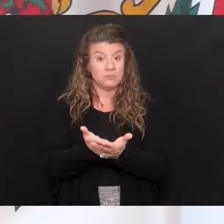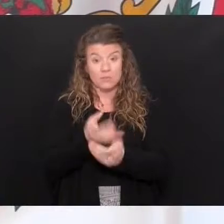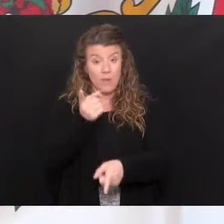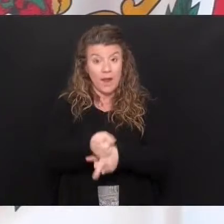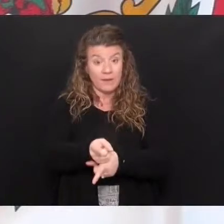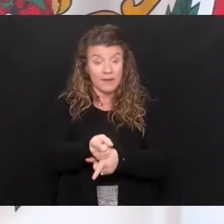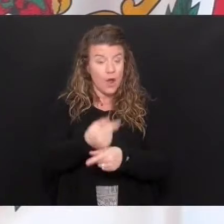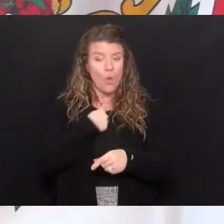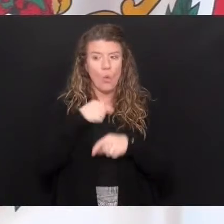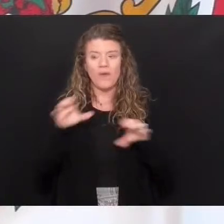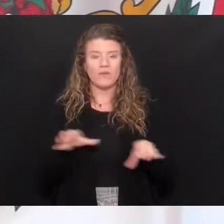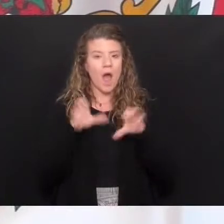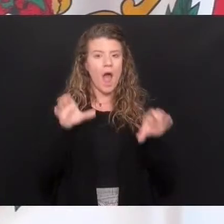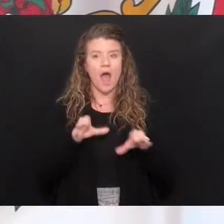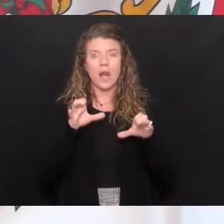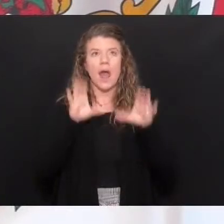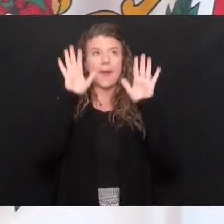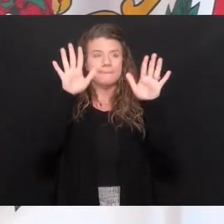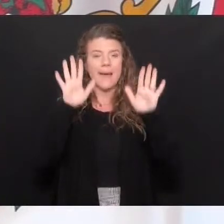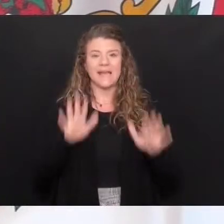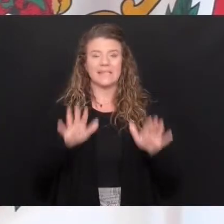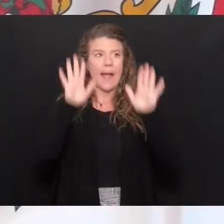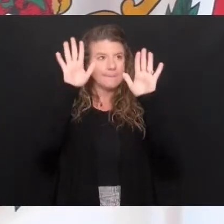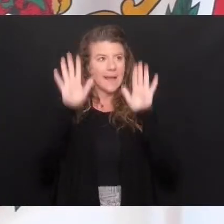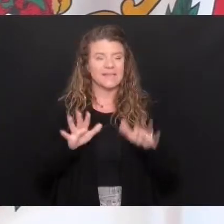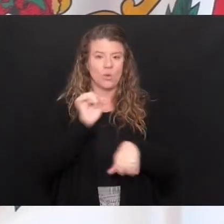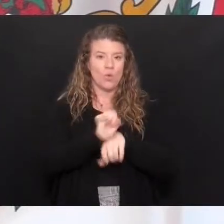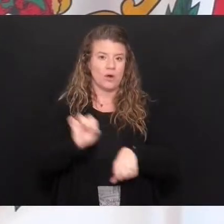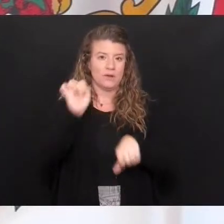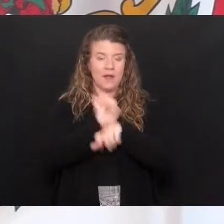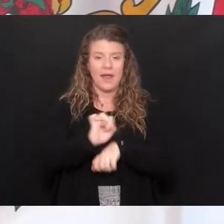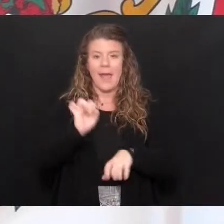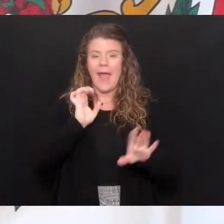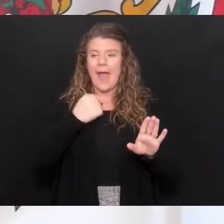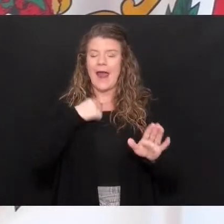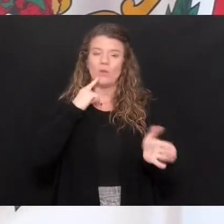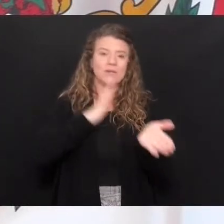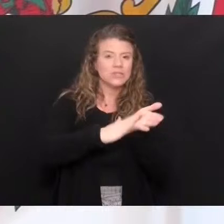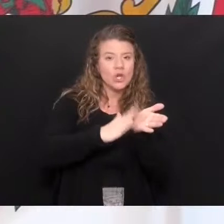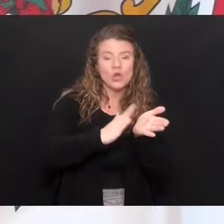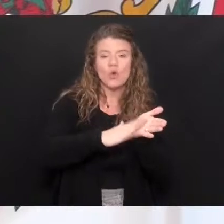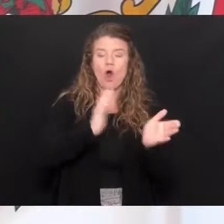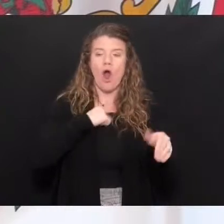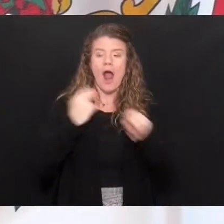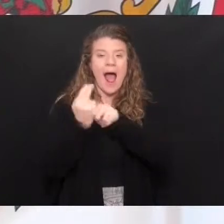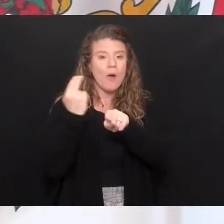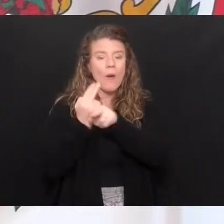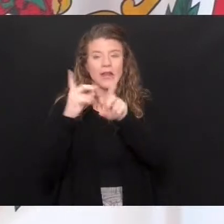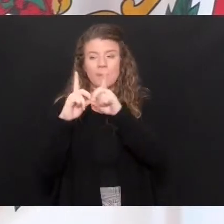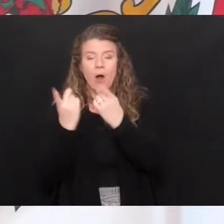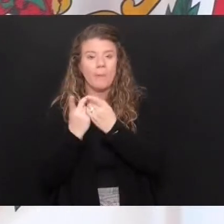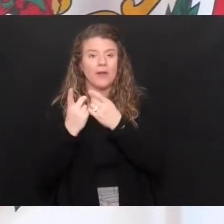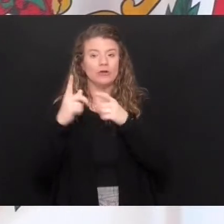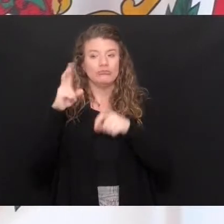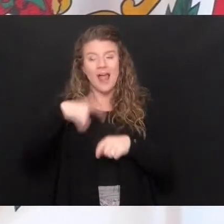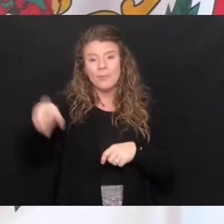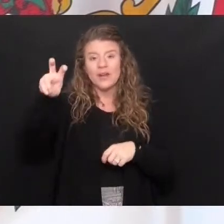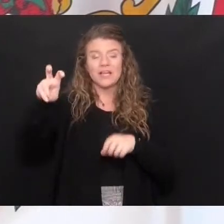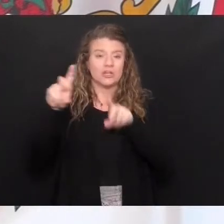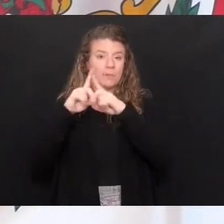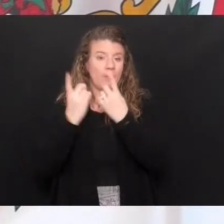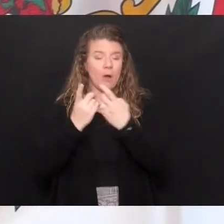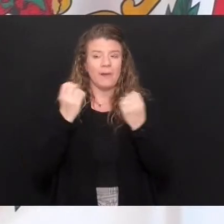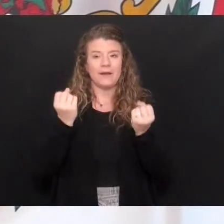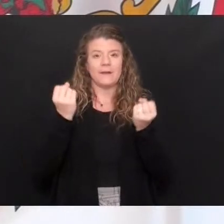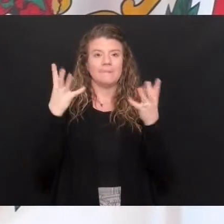we've done an amazing amount of work, and I salute, you know, our highway department, our transportation department, and all the